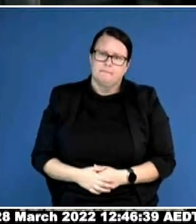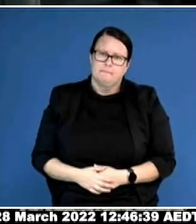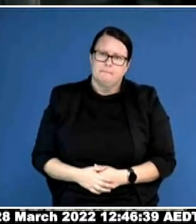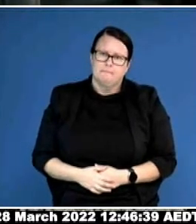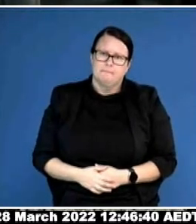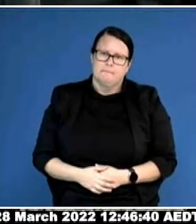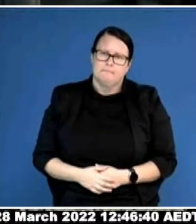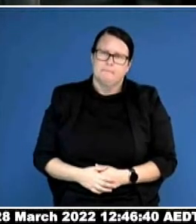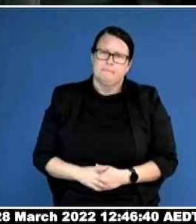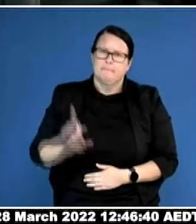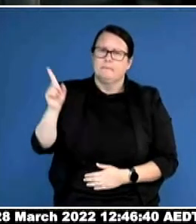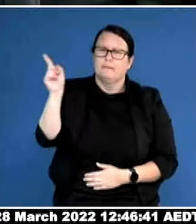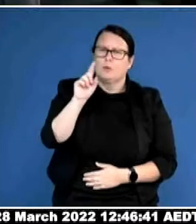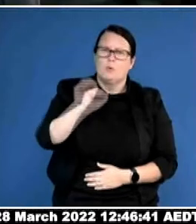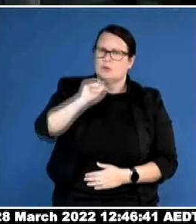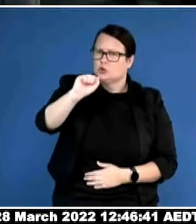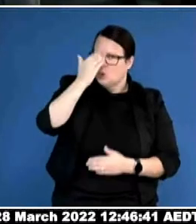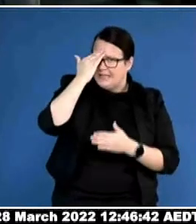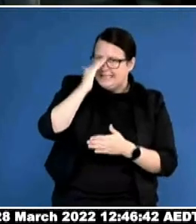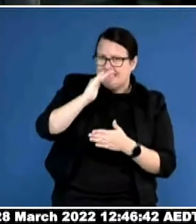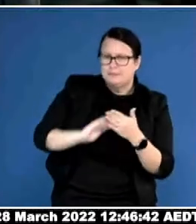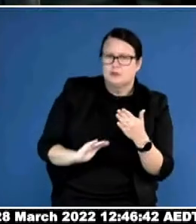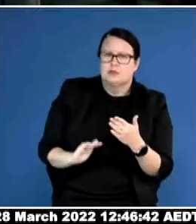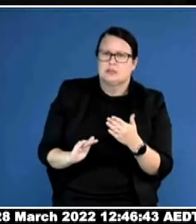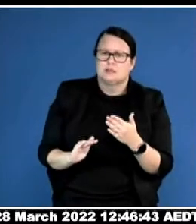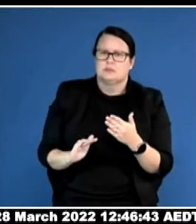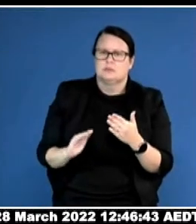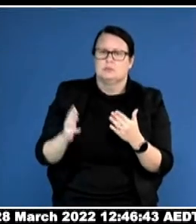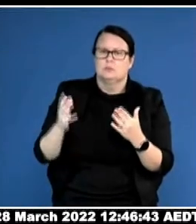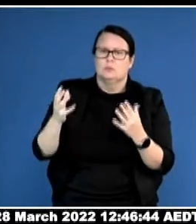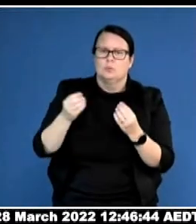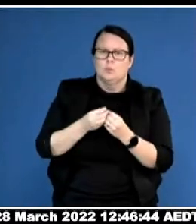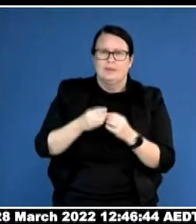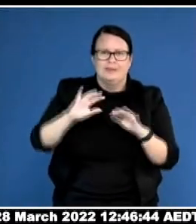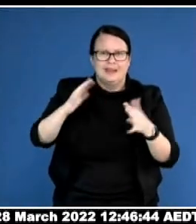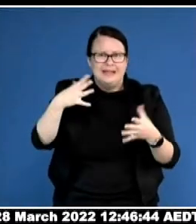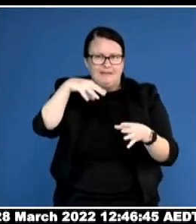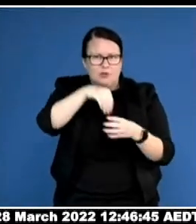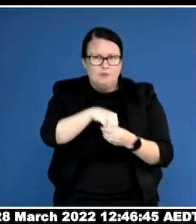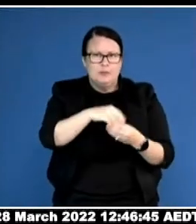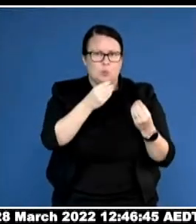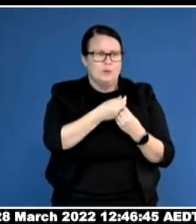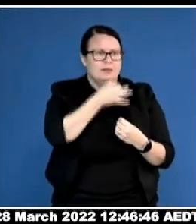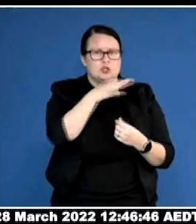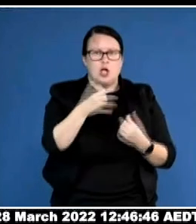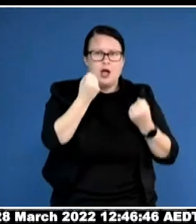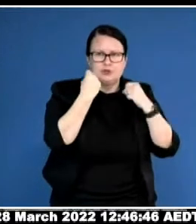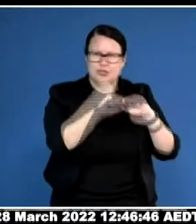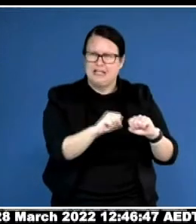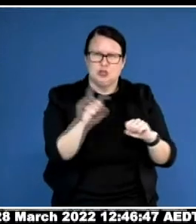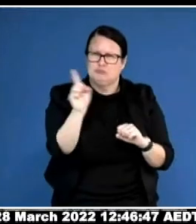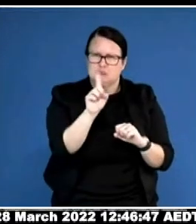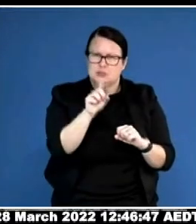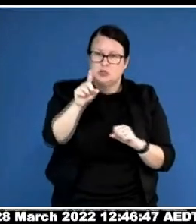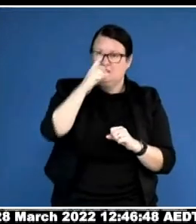What was your experience in terms of any involvement with child protection? Is that something you want to